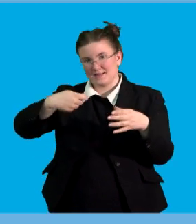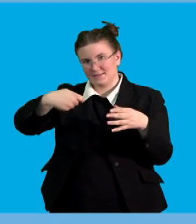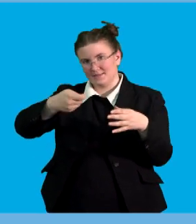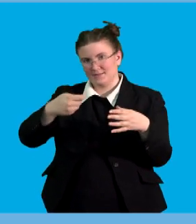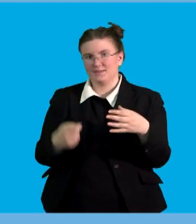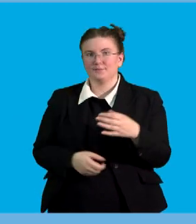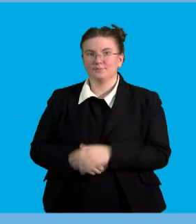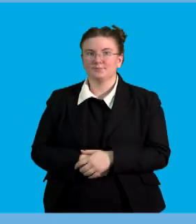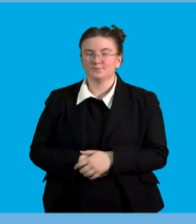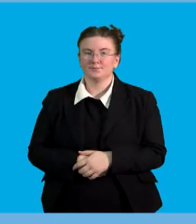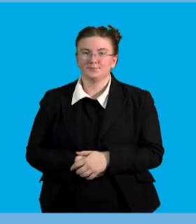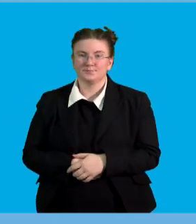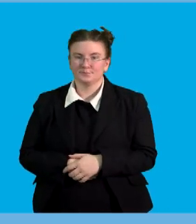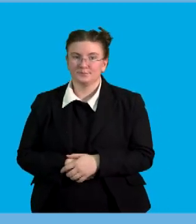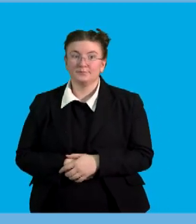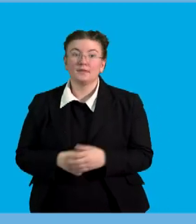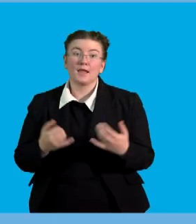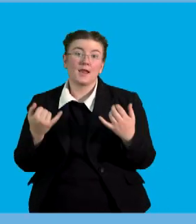and we have gases.